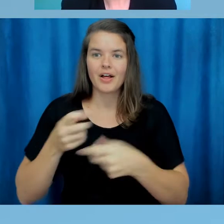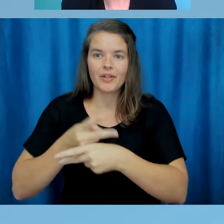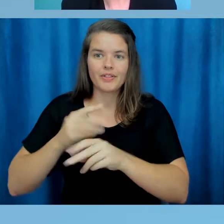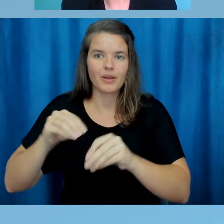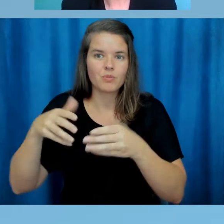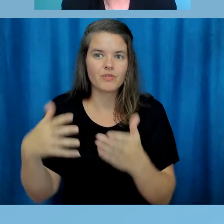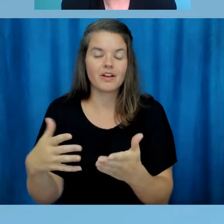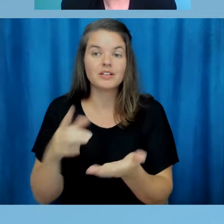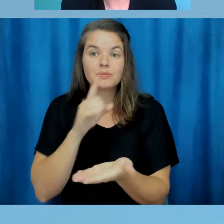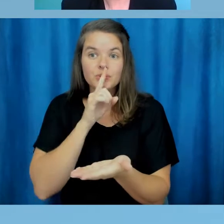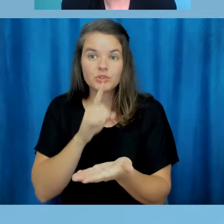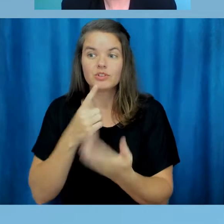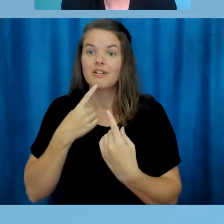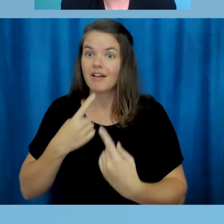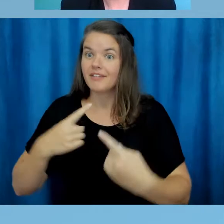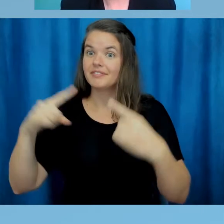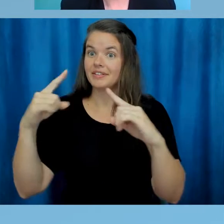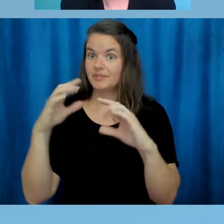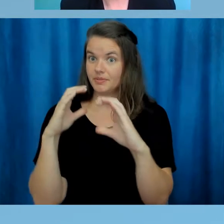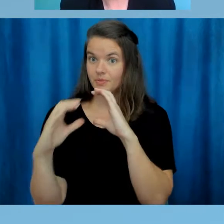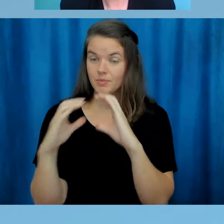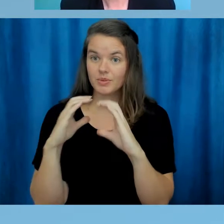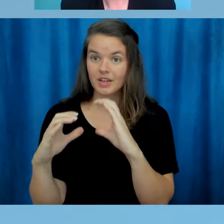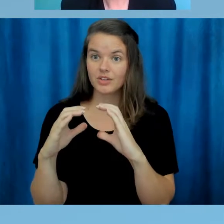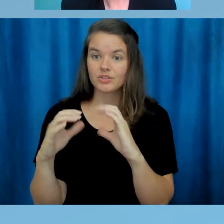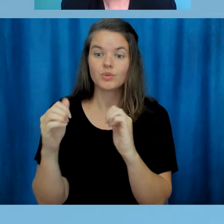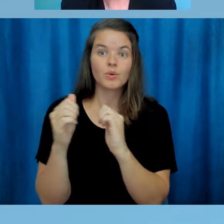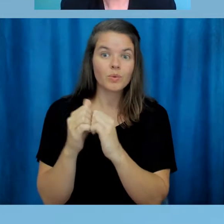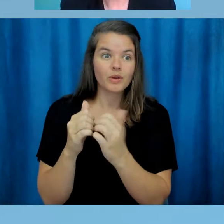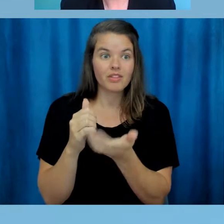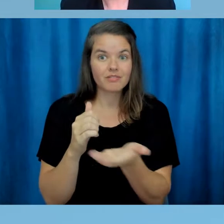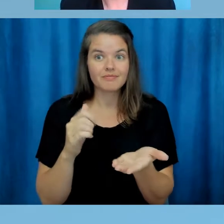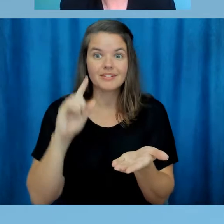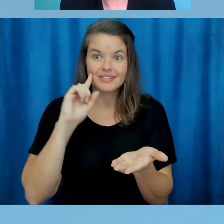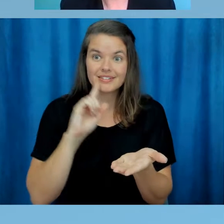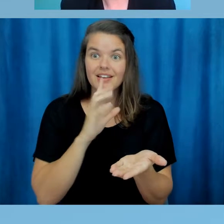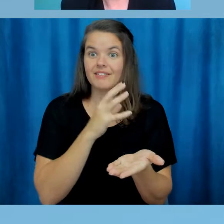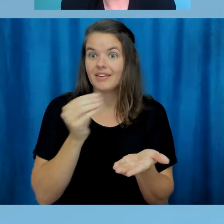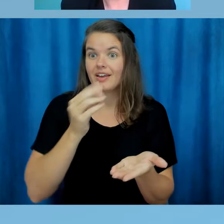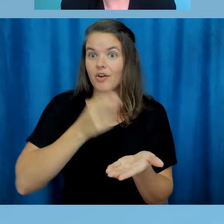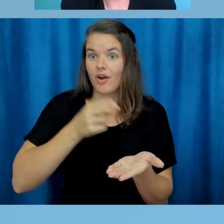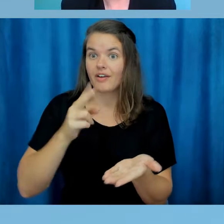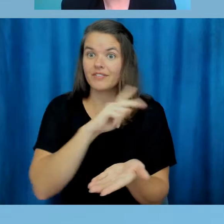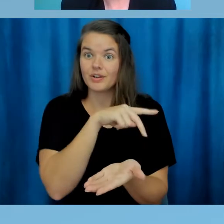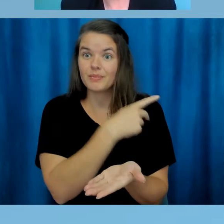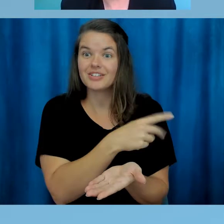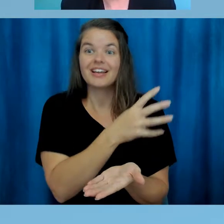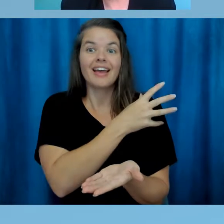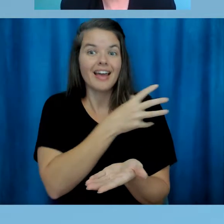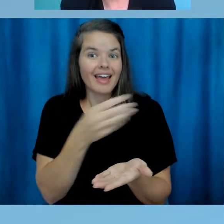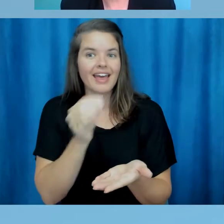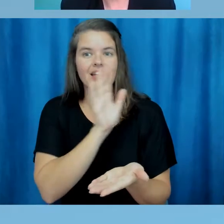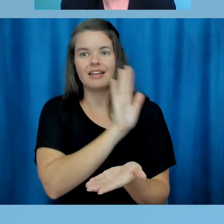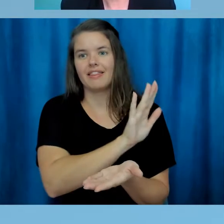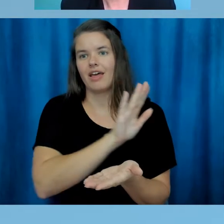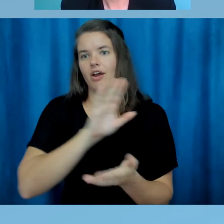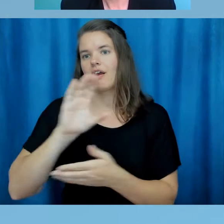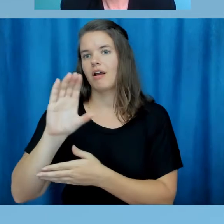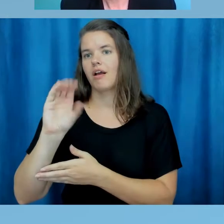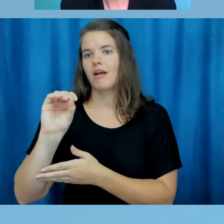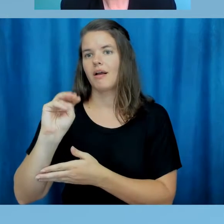healthcare providers to ensure effective communication with deaf and hard of hearing patients and their